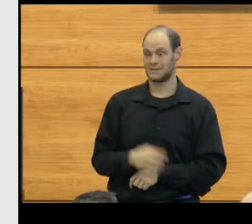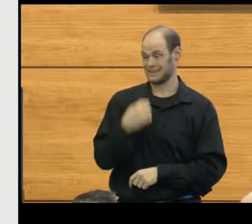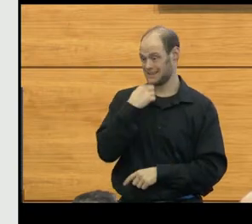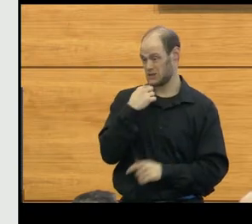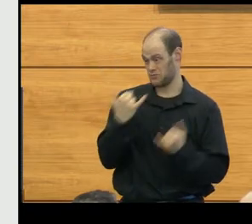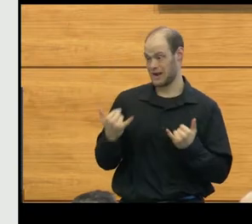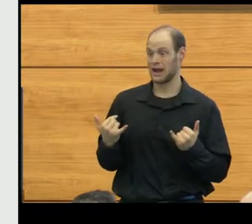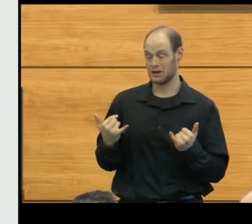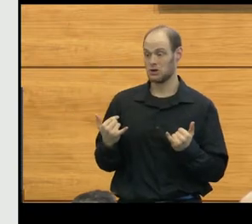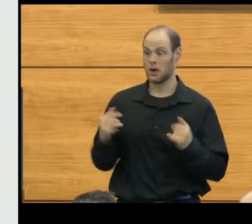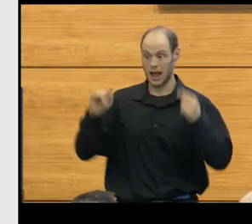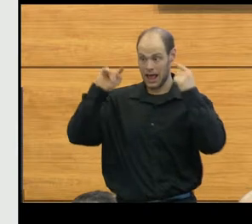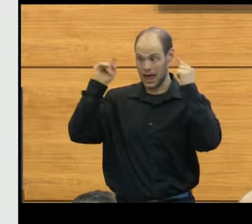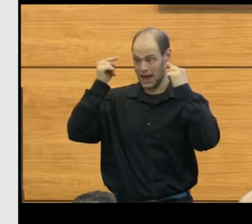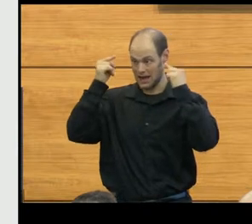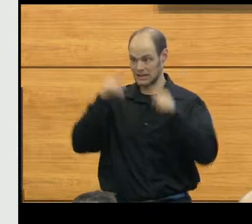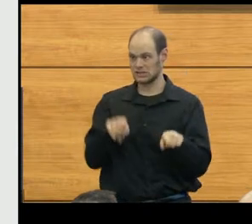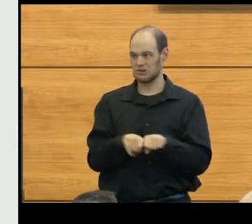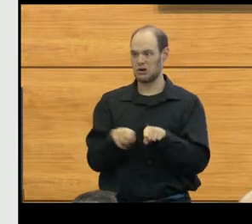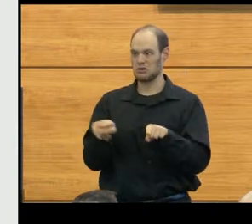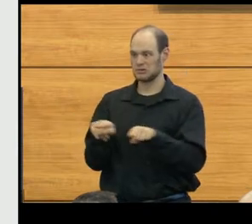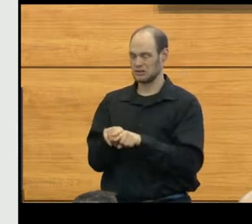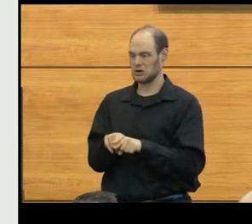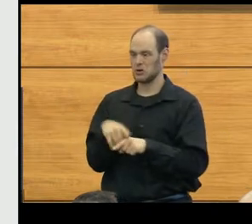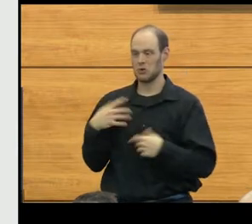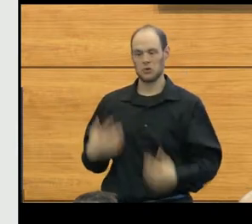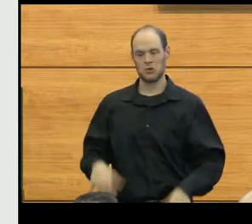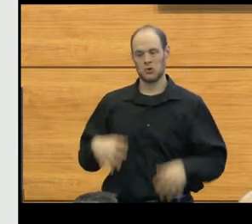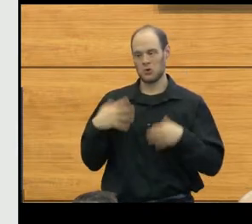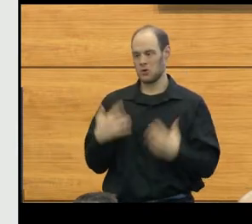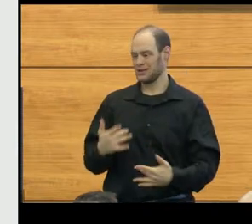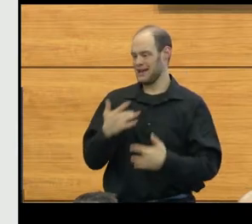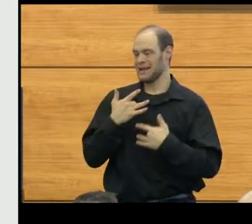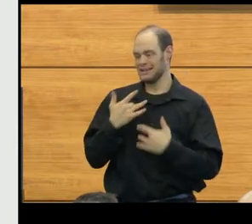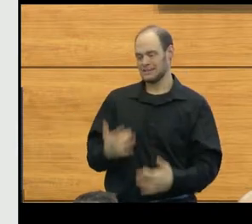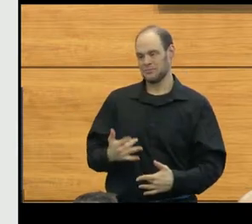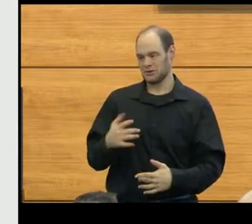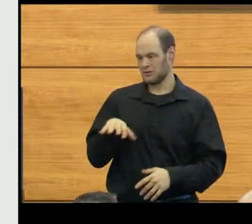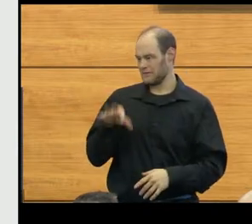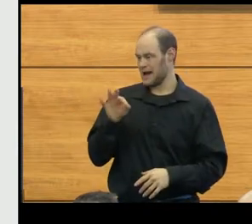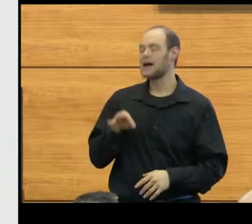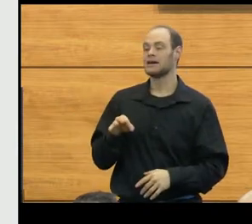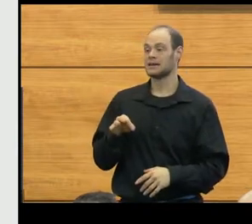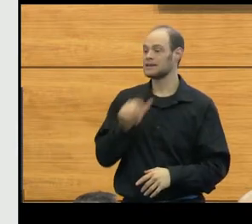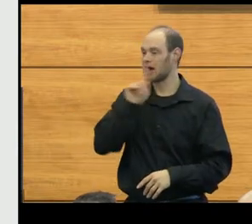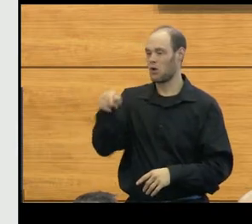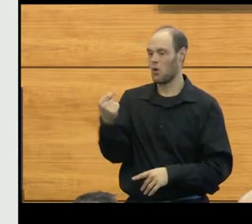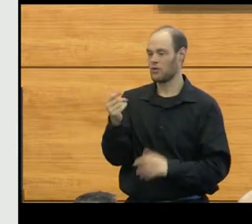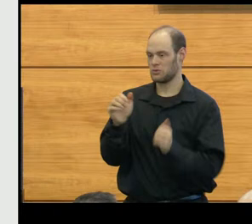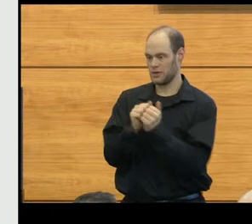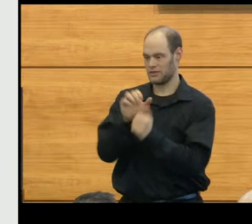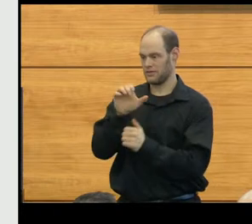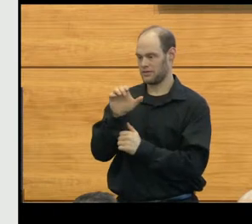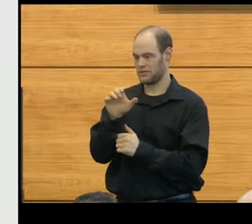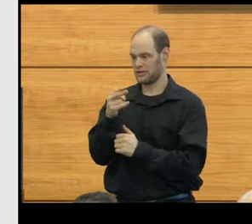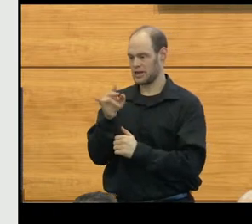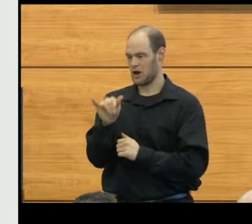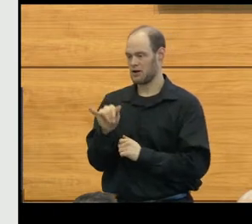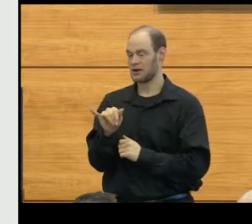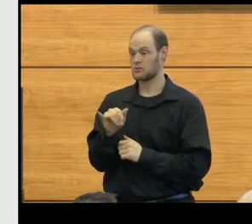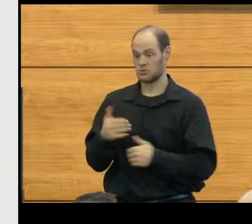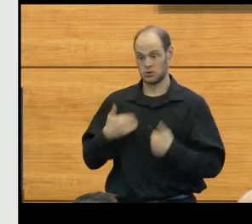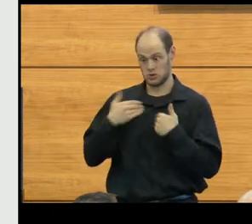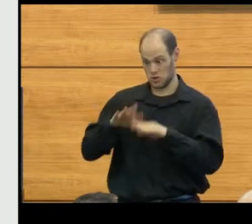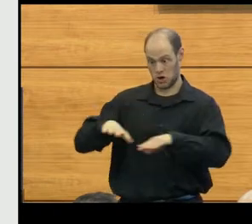you right now, though, that headaches are also an extraordinarily common finding, not specific only to Chiari's. And in fact, in